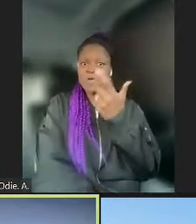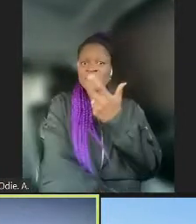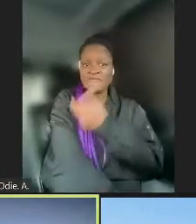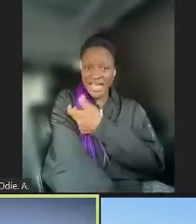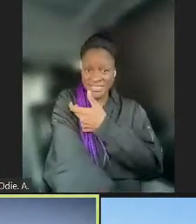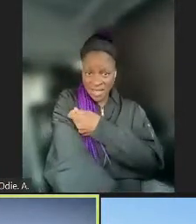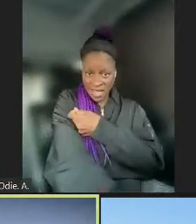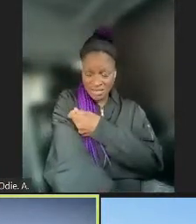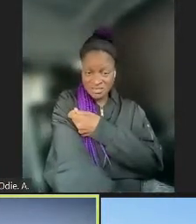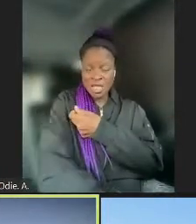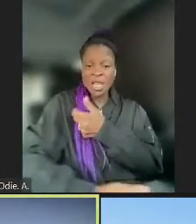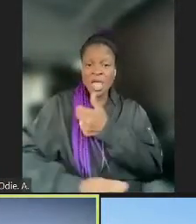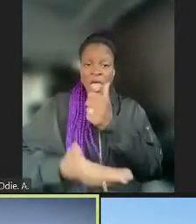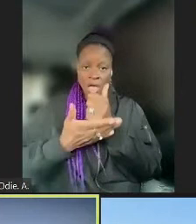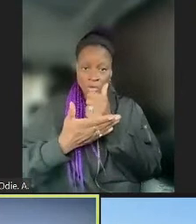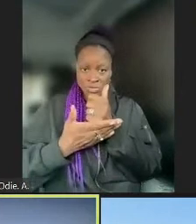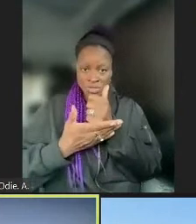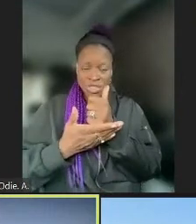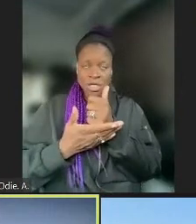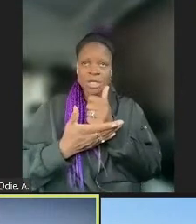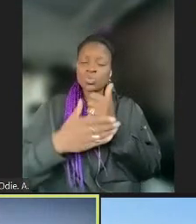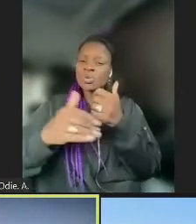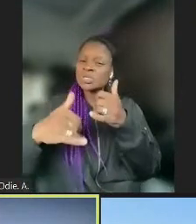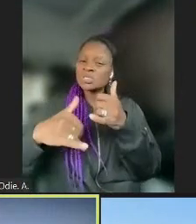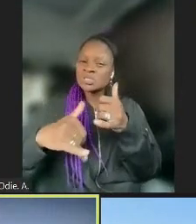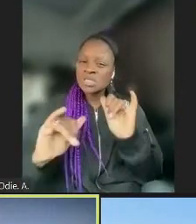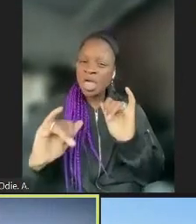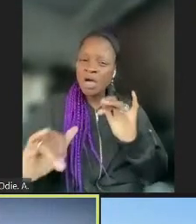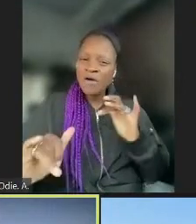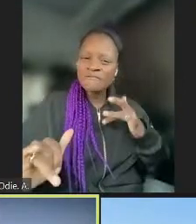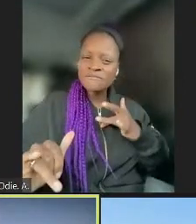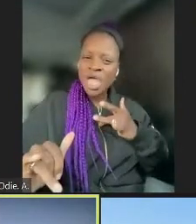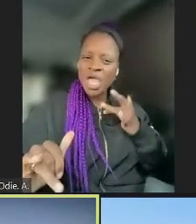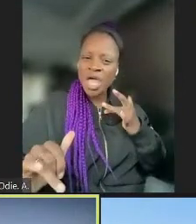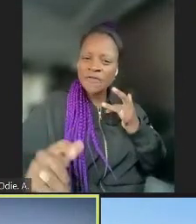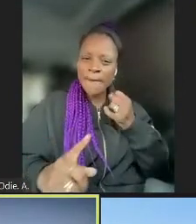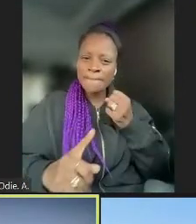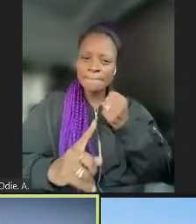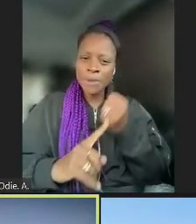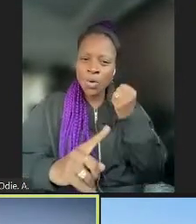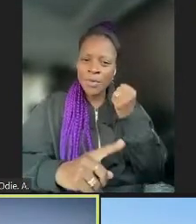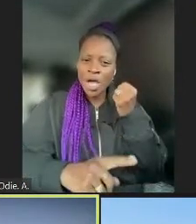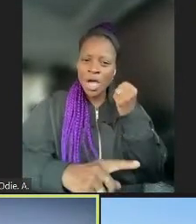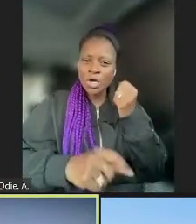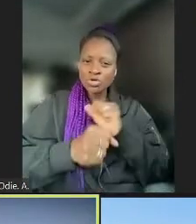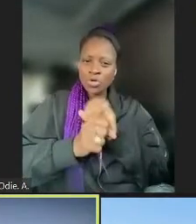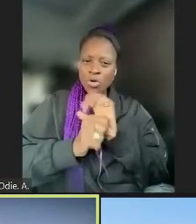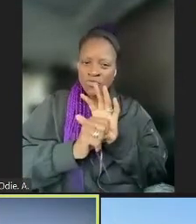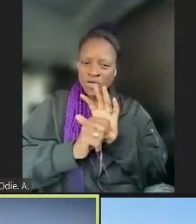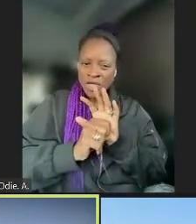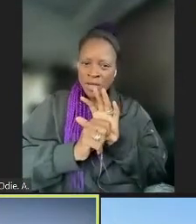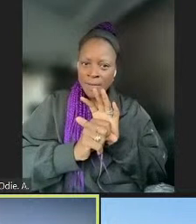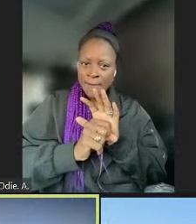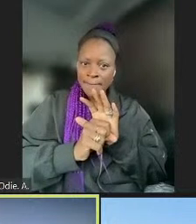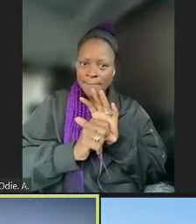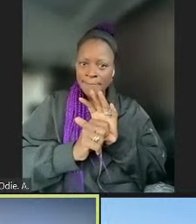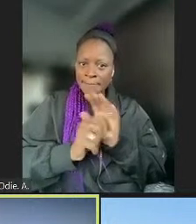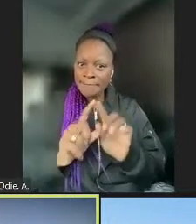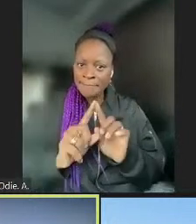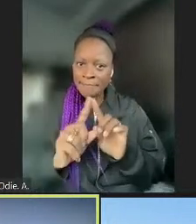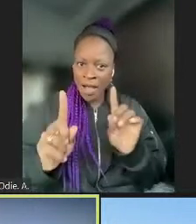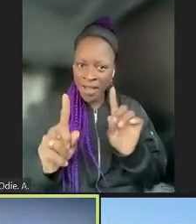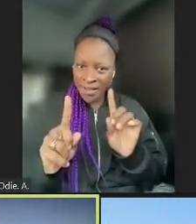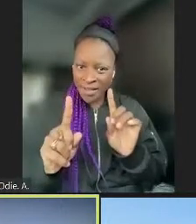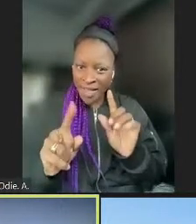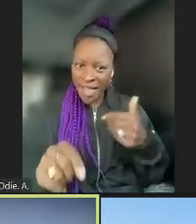because we still think that if you were to get COVID and you're vaccinated, you're going to be impacted significantly less